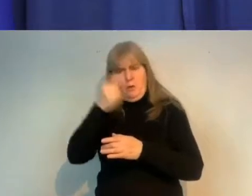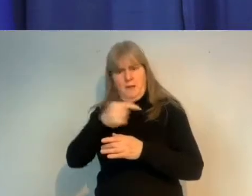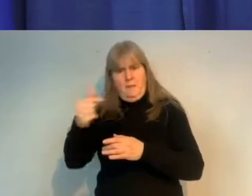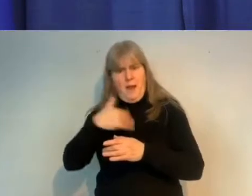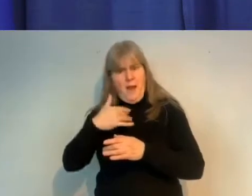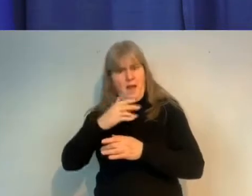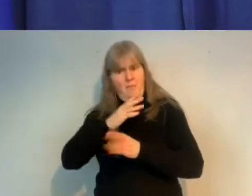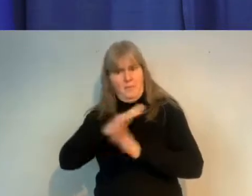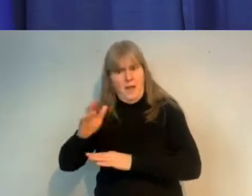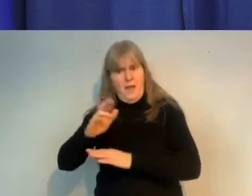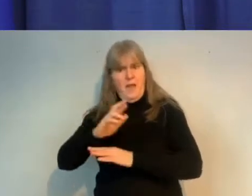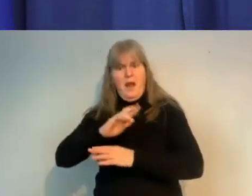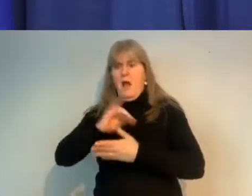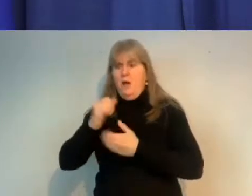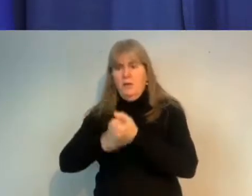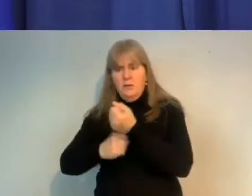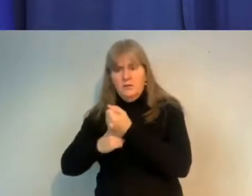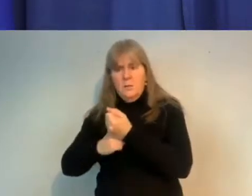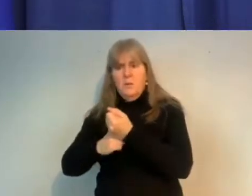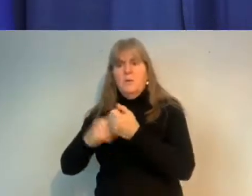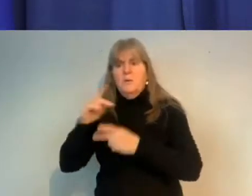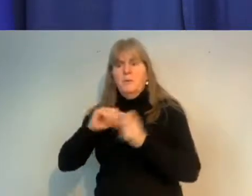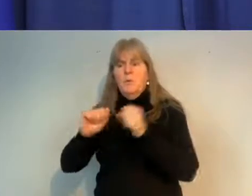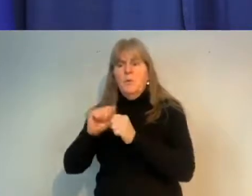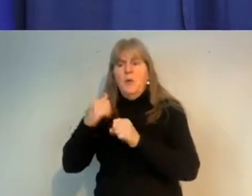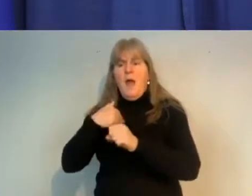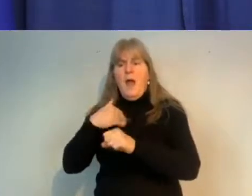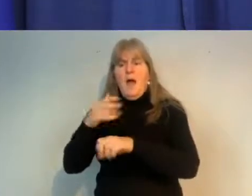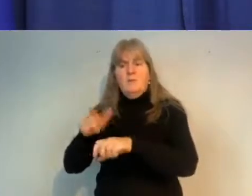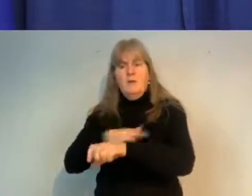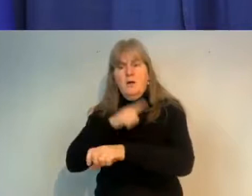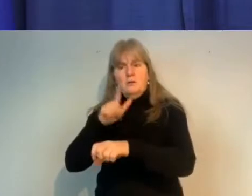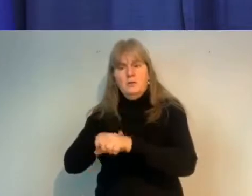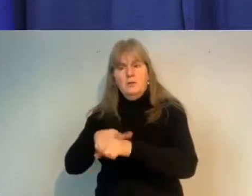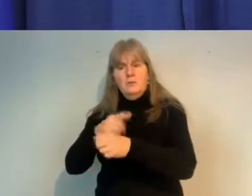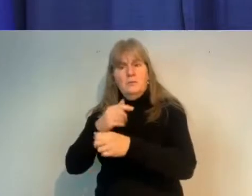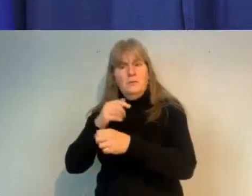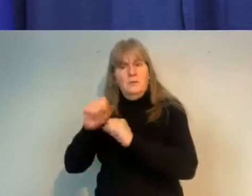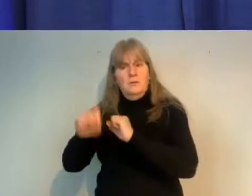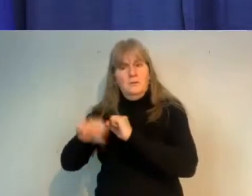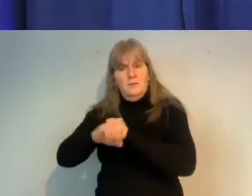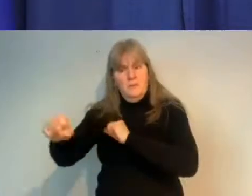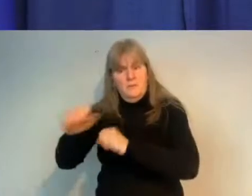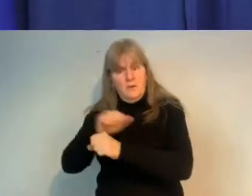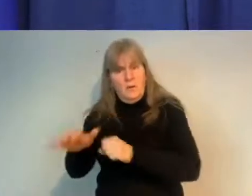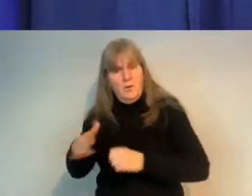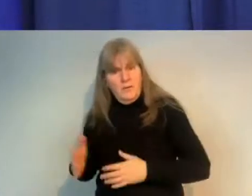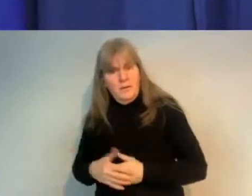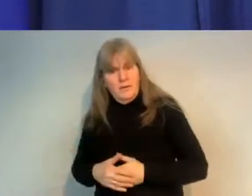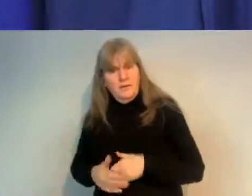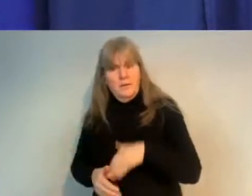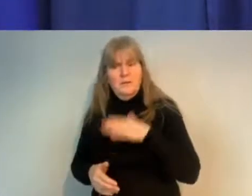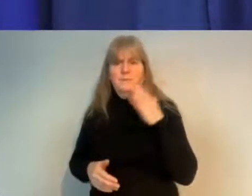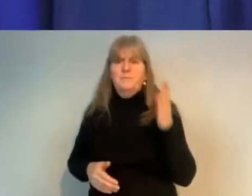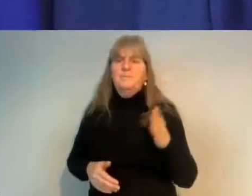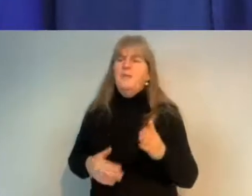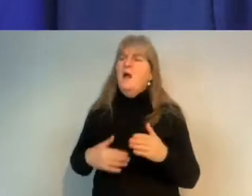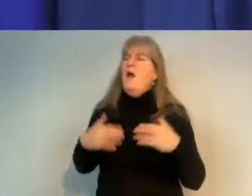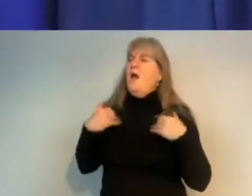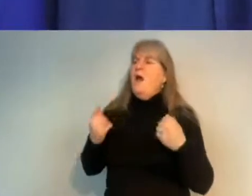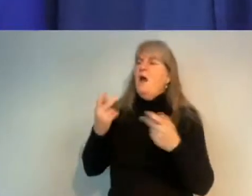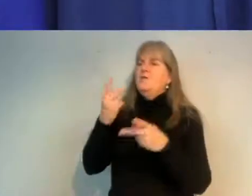long COVID in months and years to come? I would say, our healthcare system in the north here